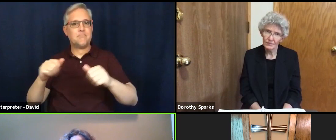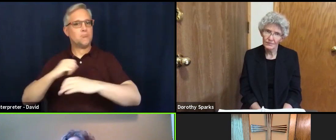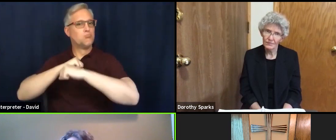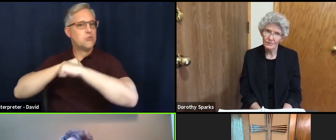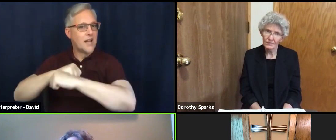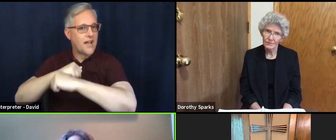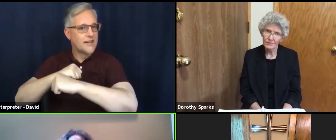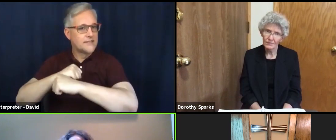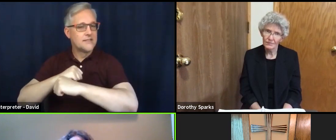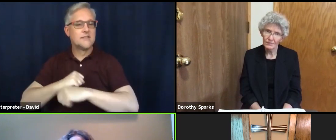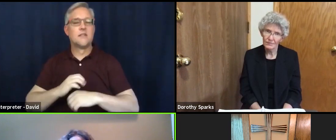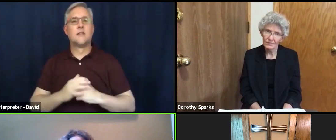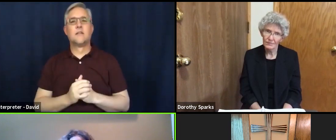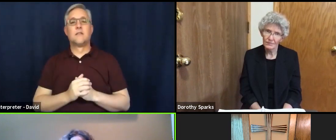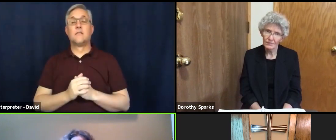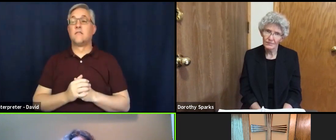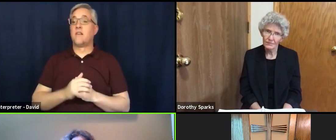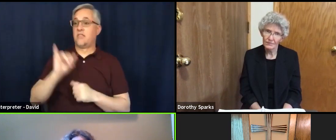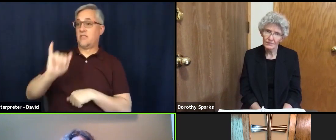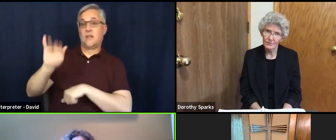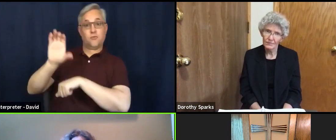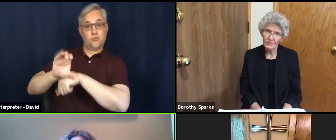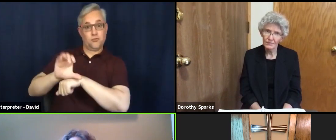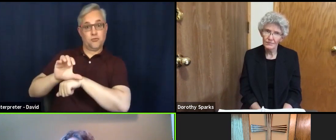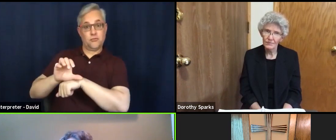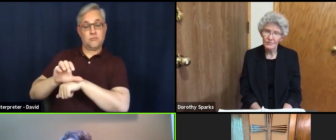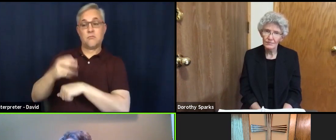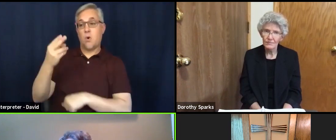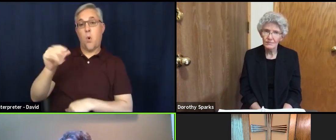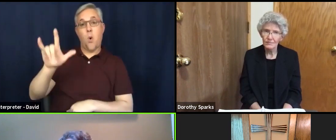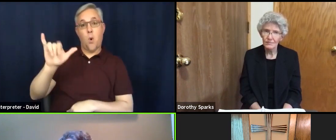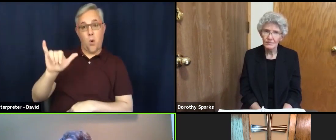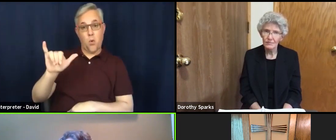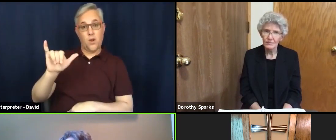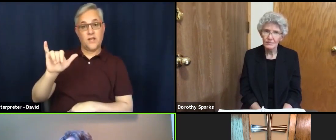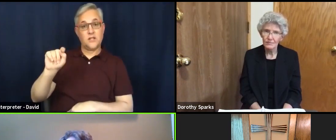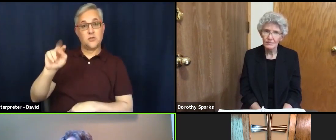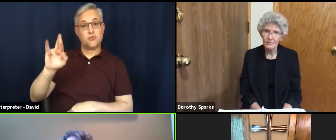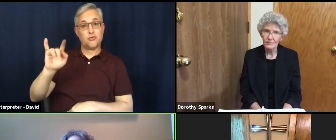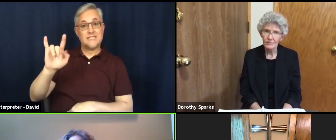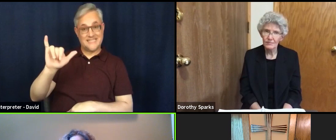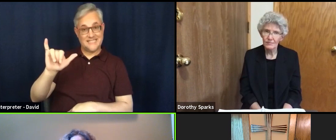That church, Holy Trinity, that Bread of Life folks are familiar with,